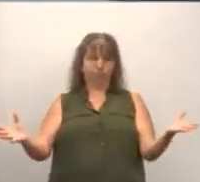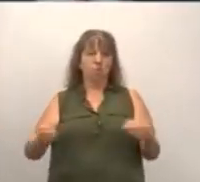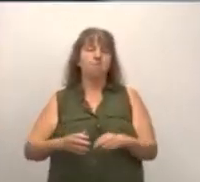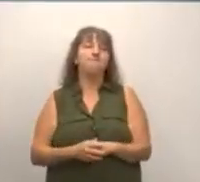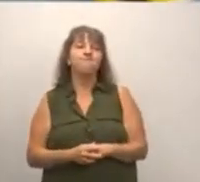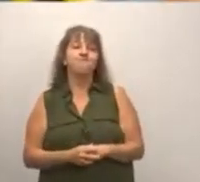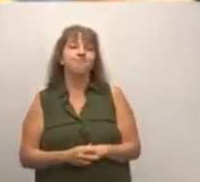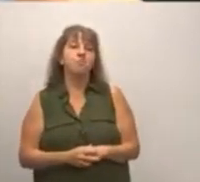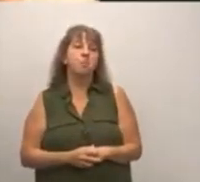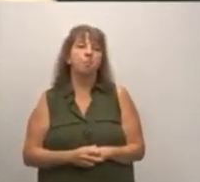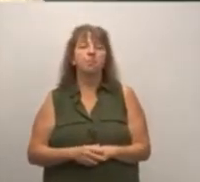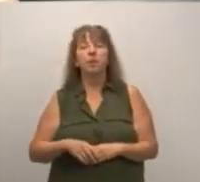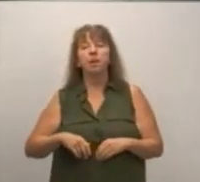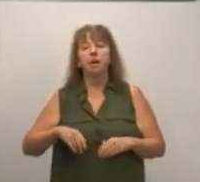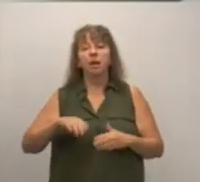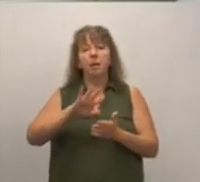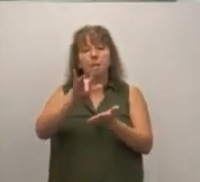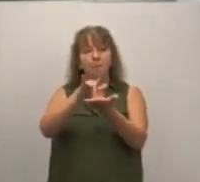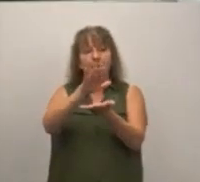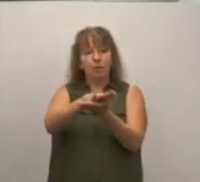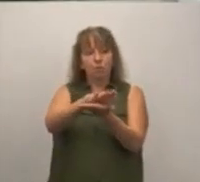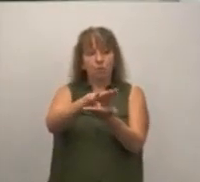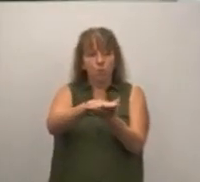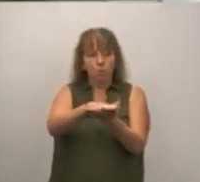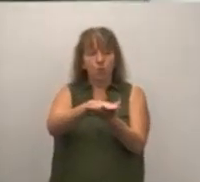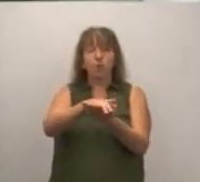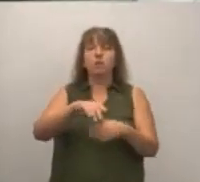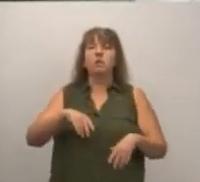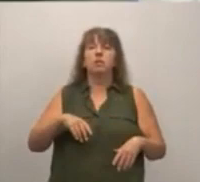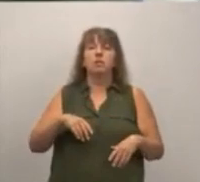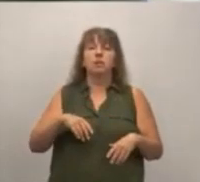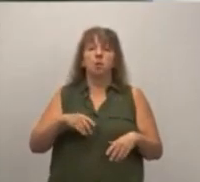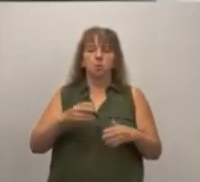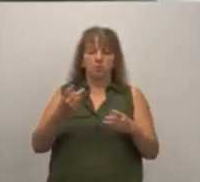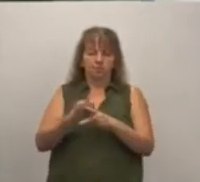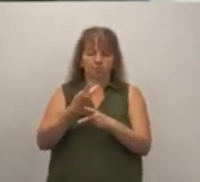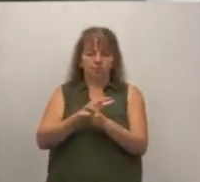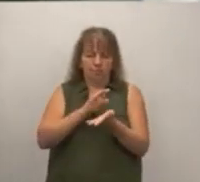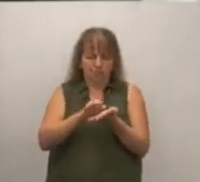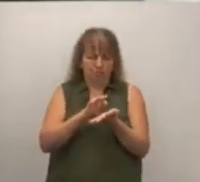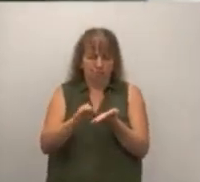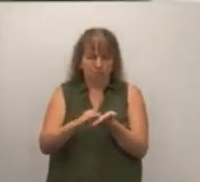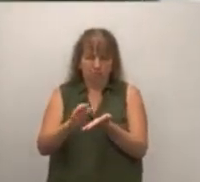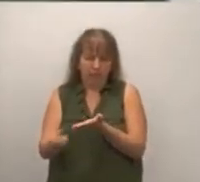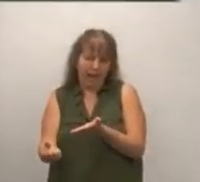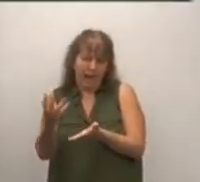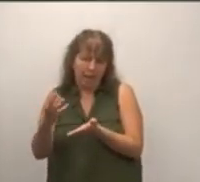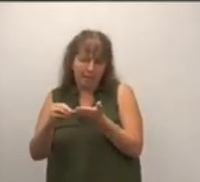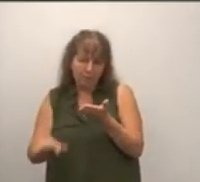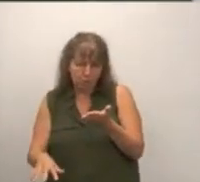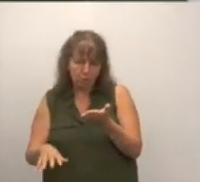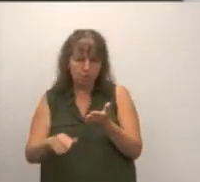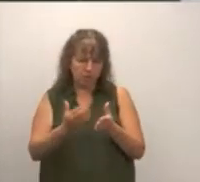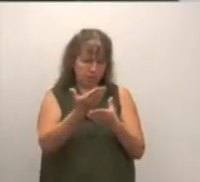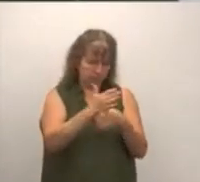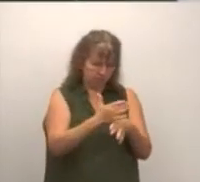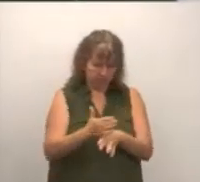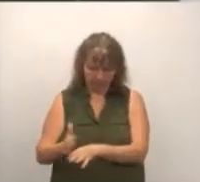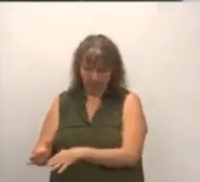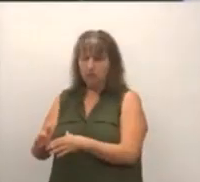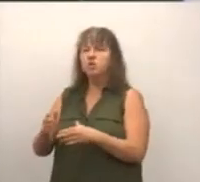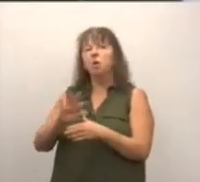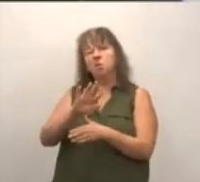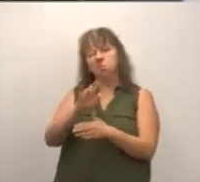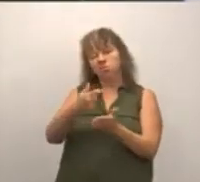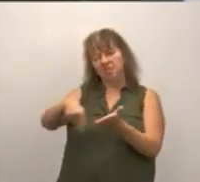At the secondary levels, at all levels, really, we're looking at enrollment numbers to make sure we make those divisions appropriately. And we should be there by the middle